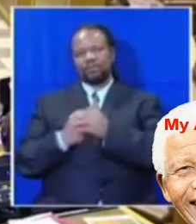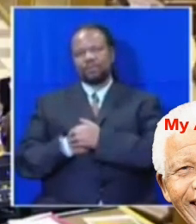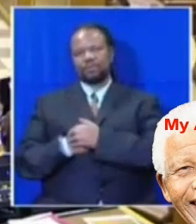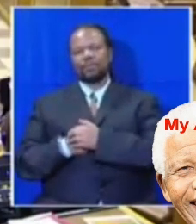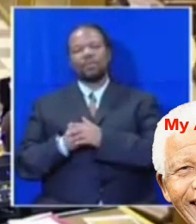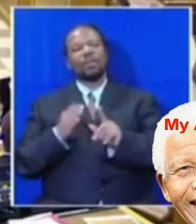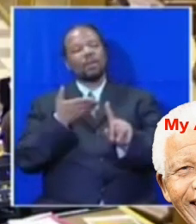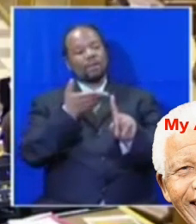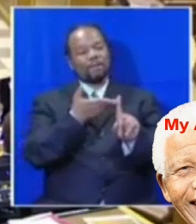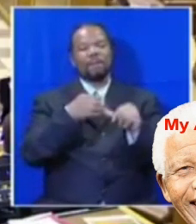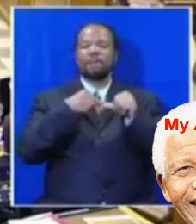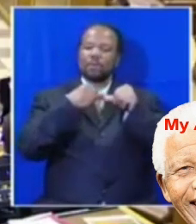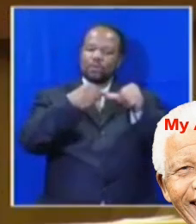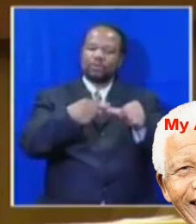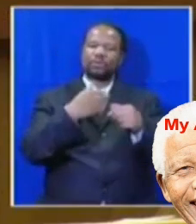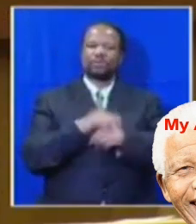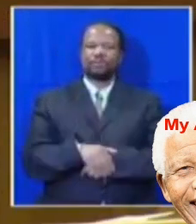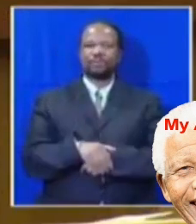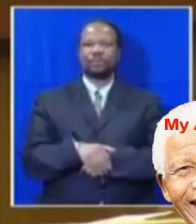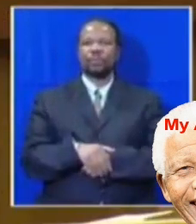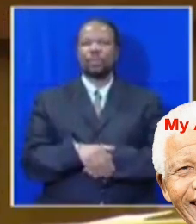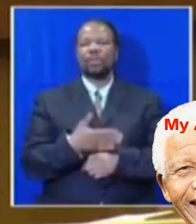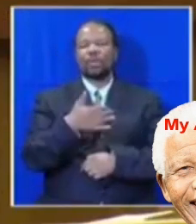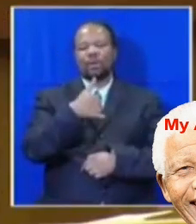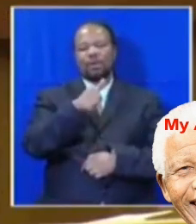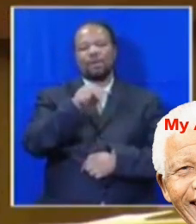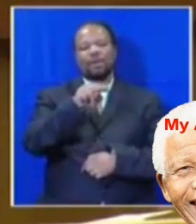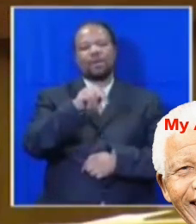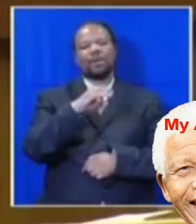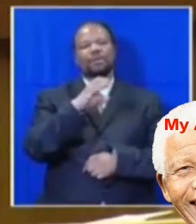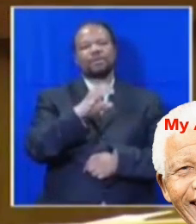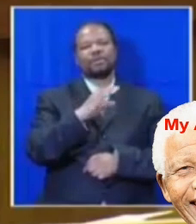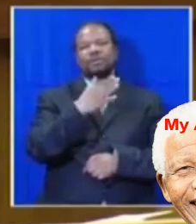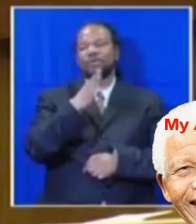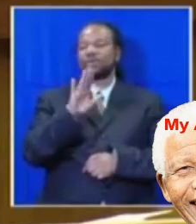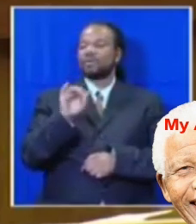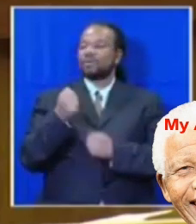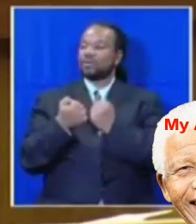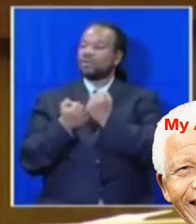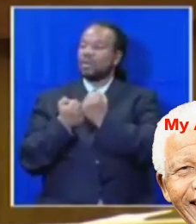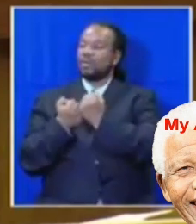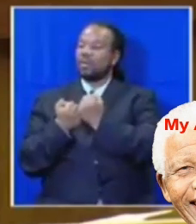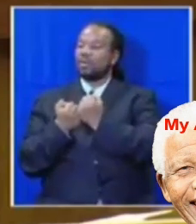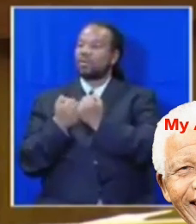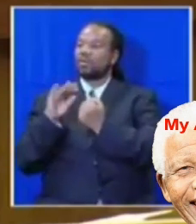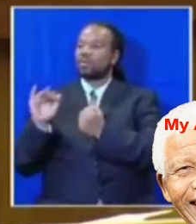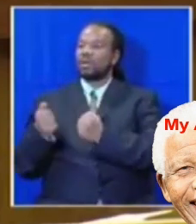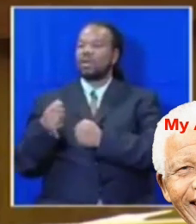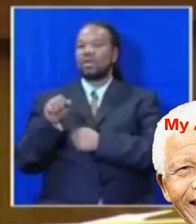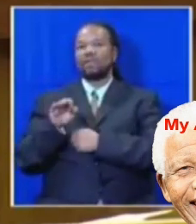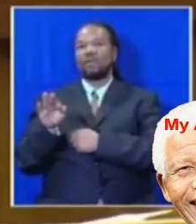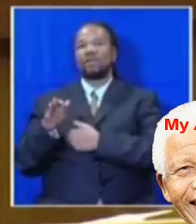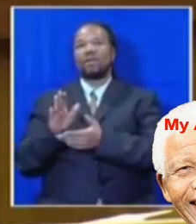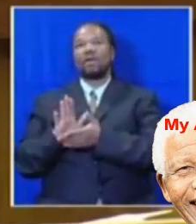Continue, honourable member. It's your support, Honorable Maimane of the EFF, and the DA's